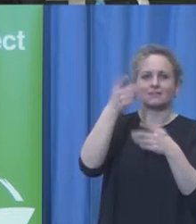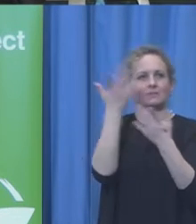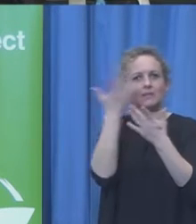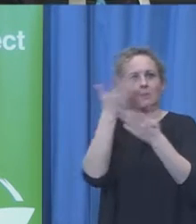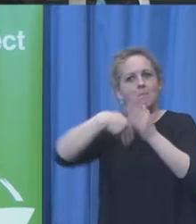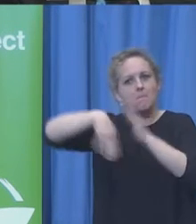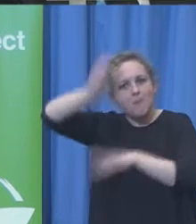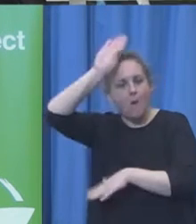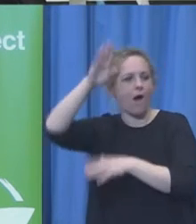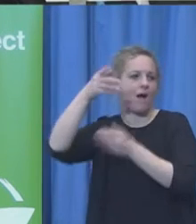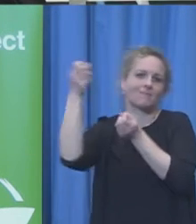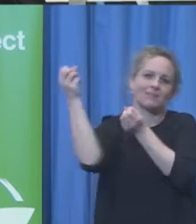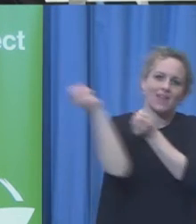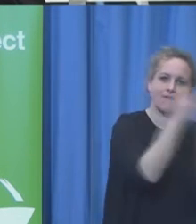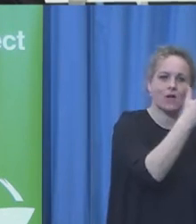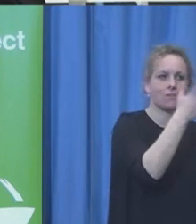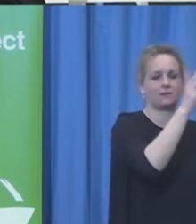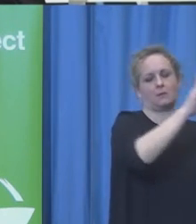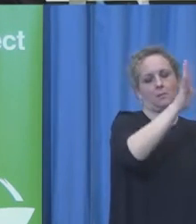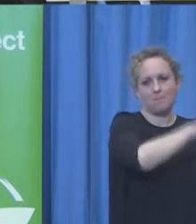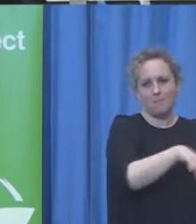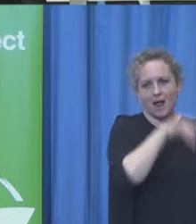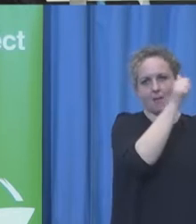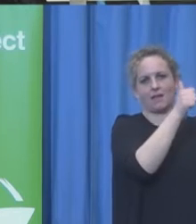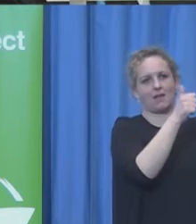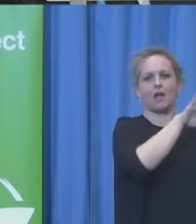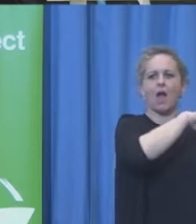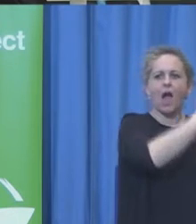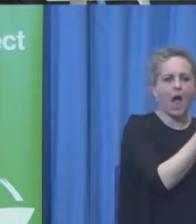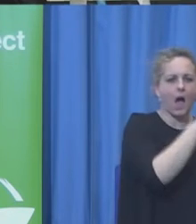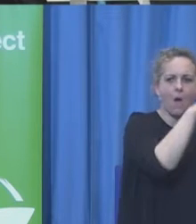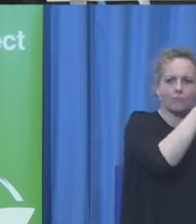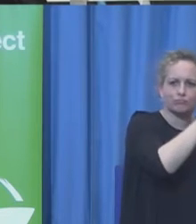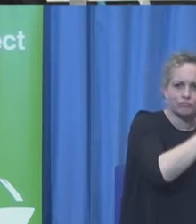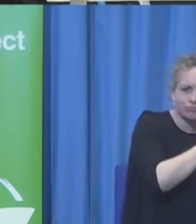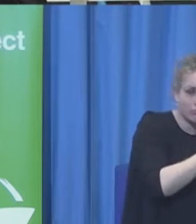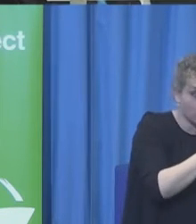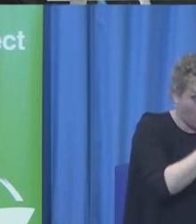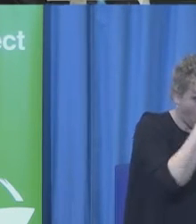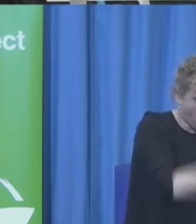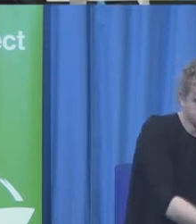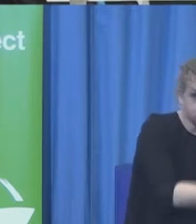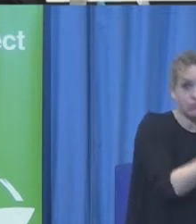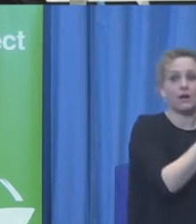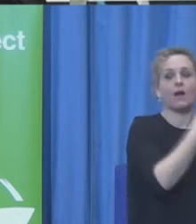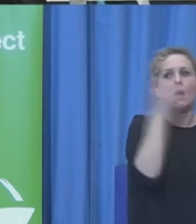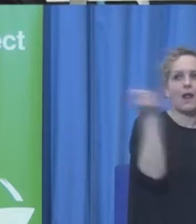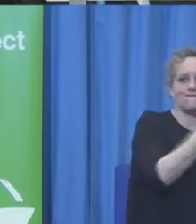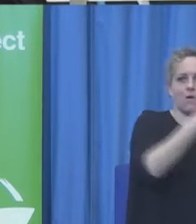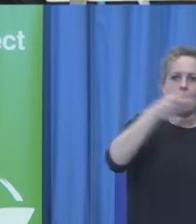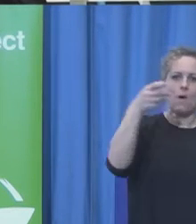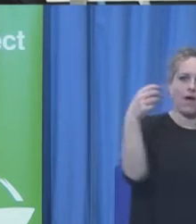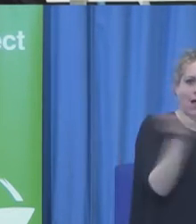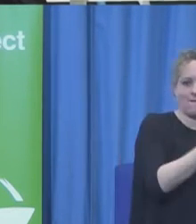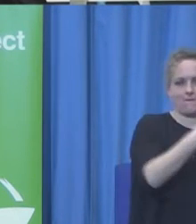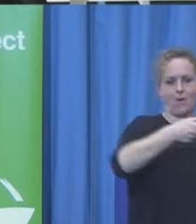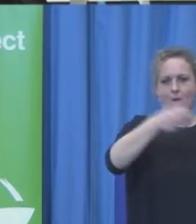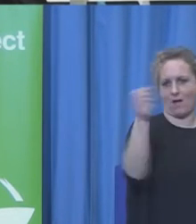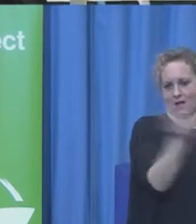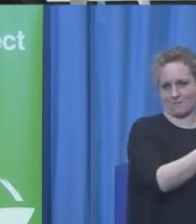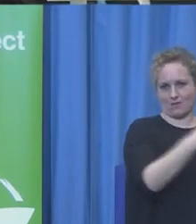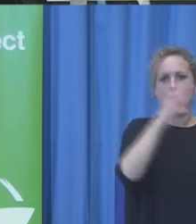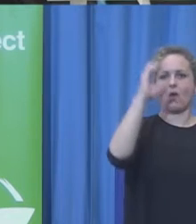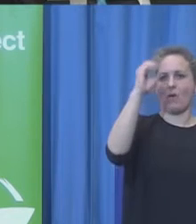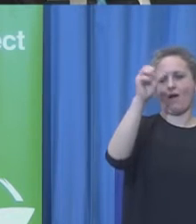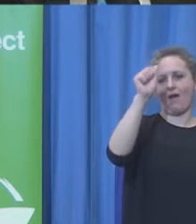when legislation is sticking that we should do something, we